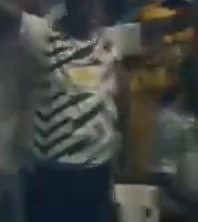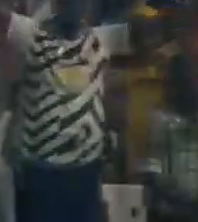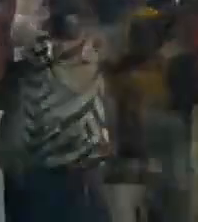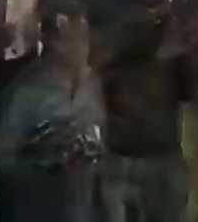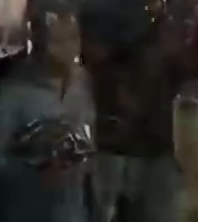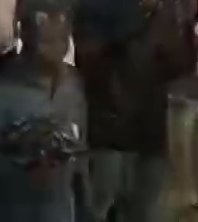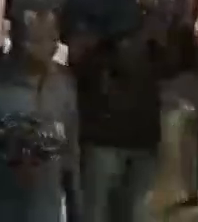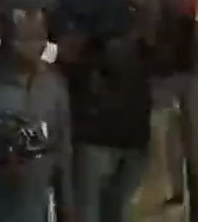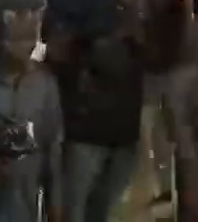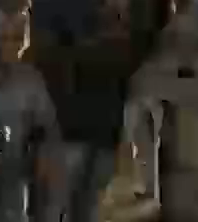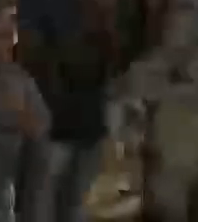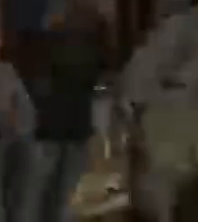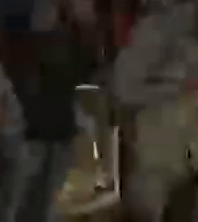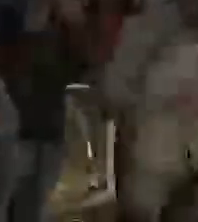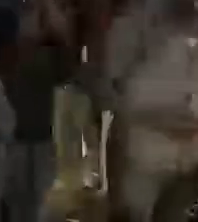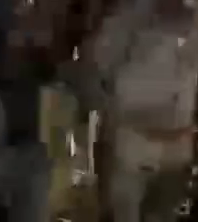For me,